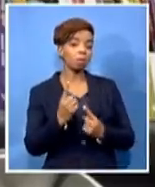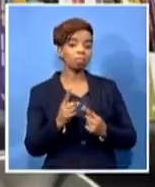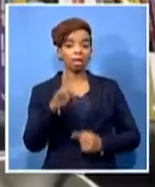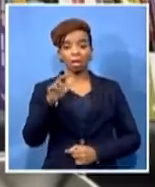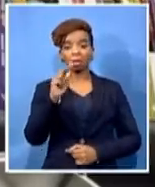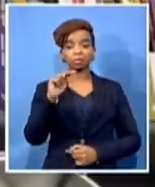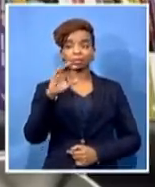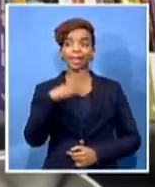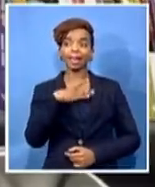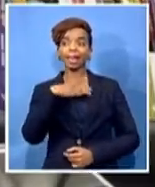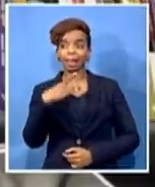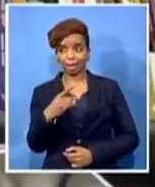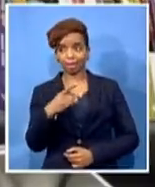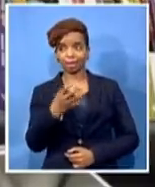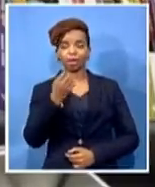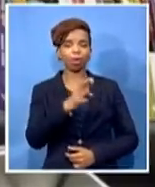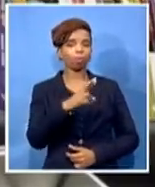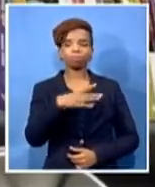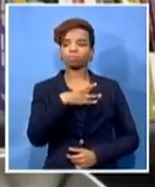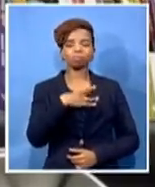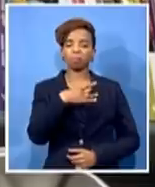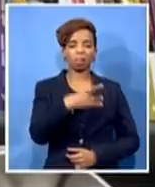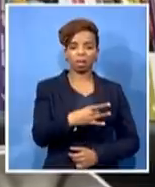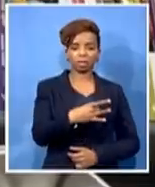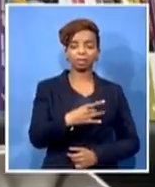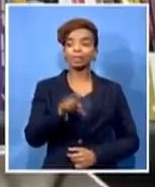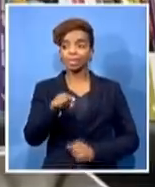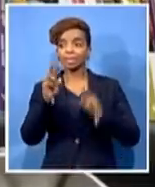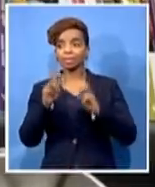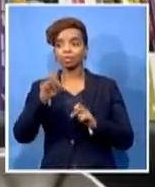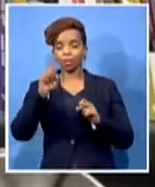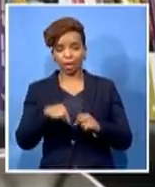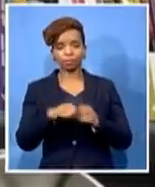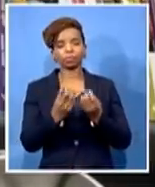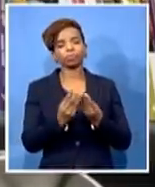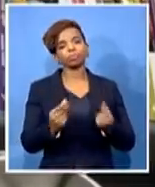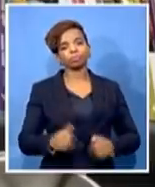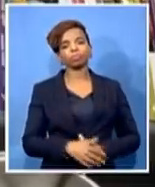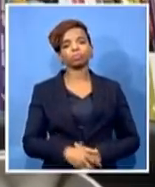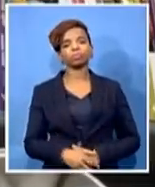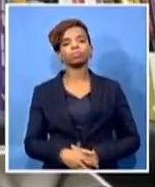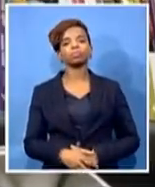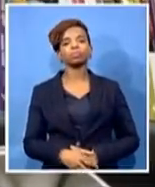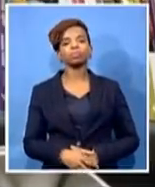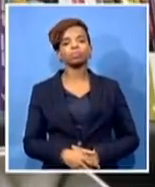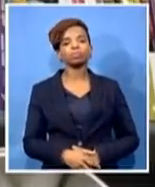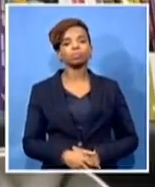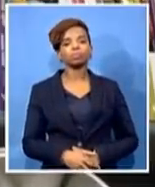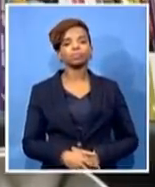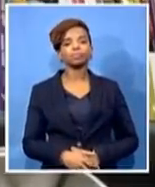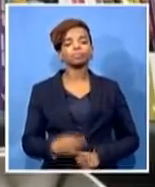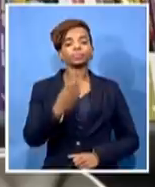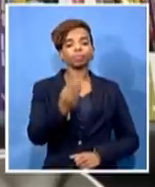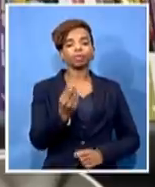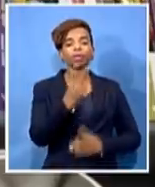confront. I love the tone by both President Ramaphosa and